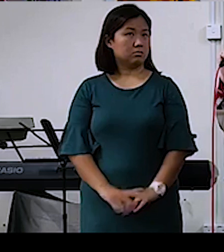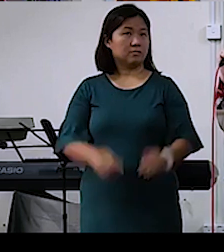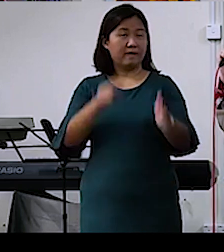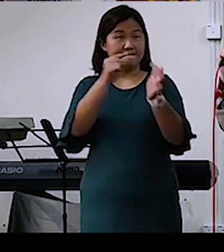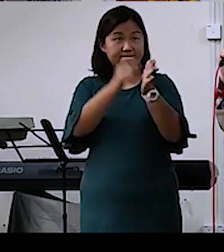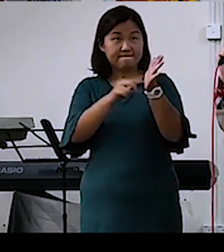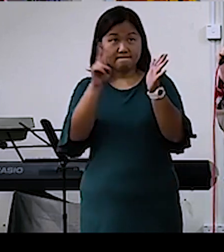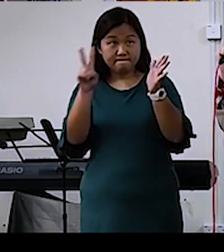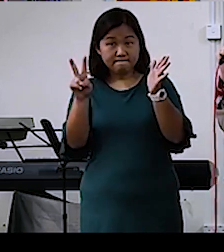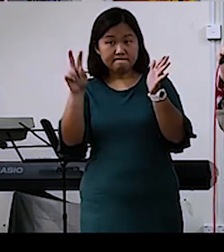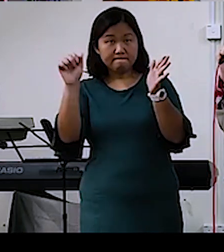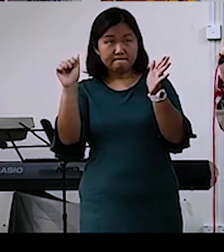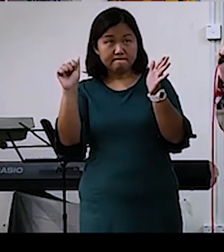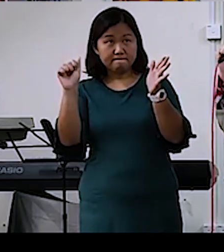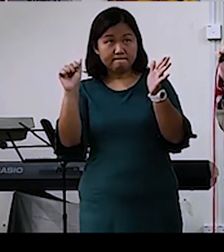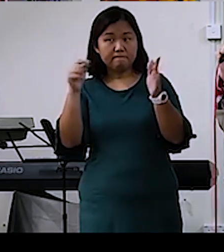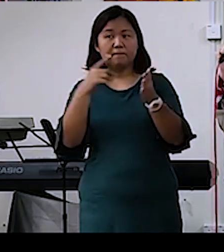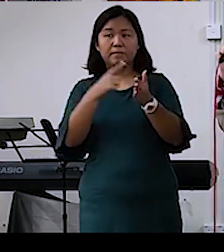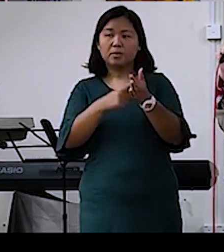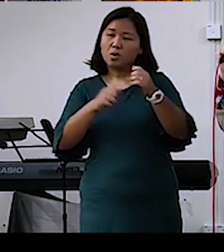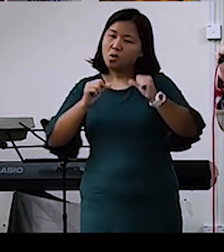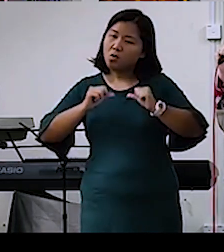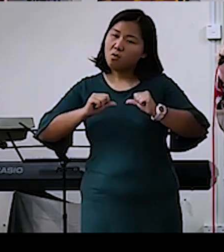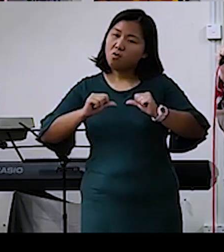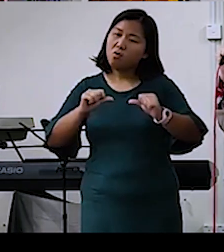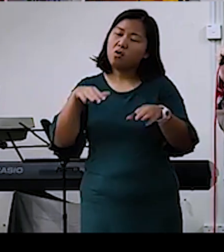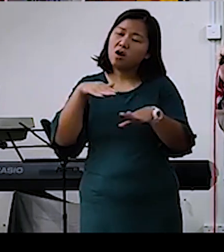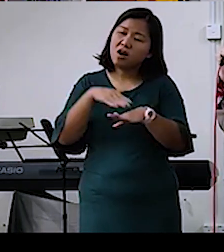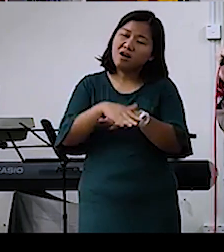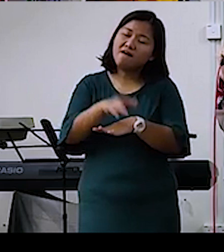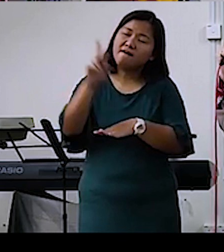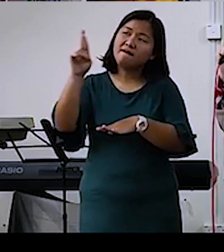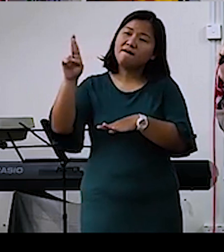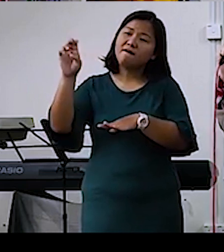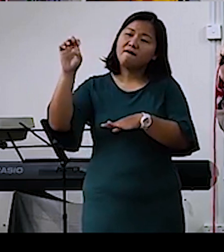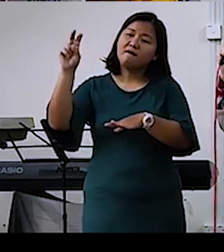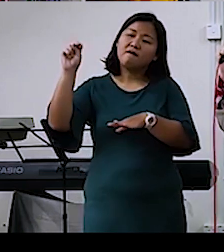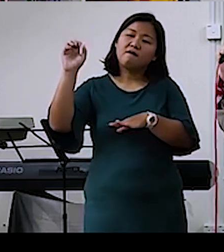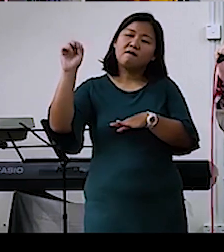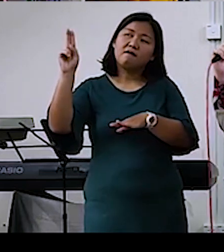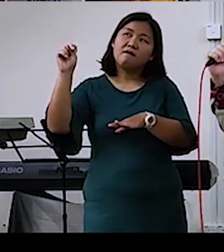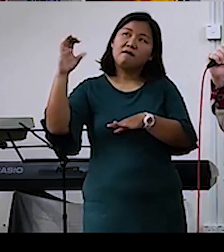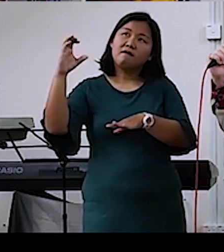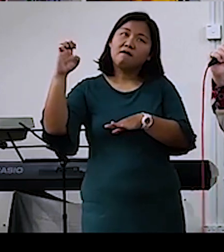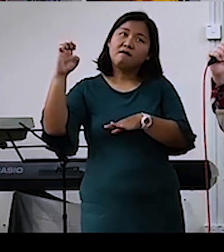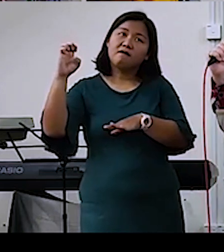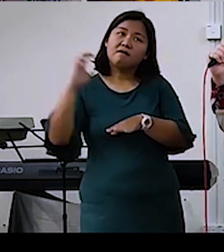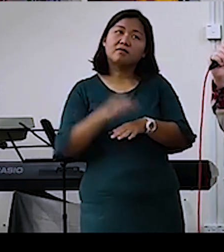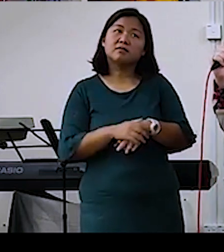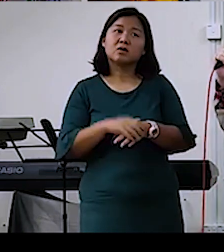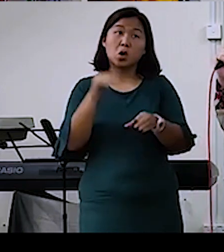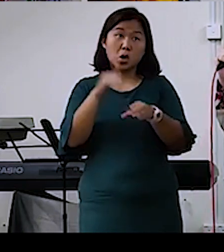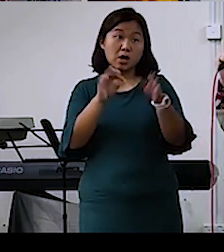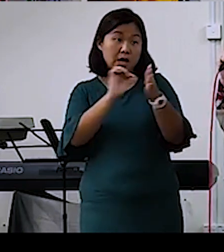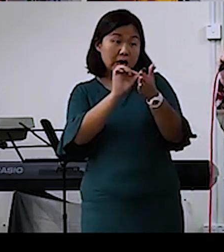2a. But let's see what follows after the renouncing. Let's see what follows. It's in the scriptures. These are all not made up. In the